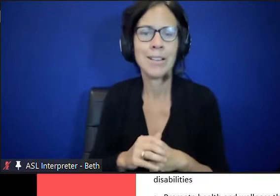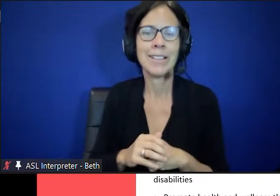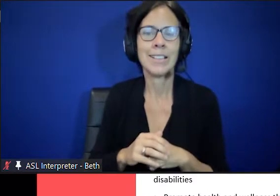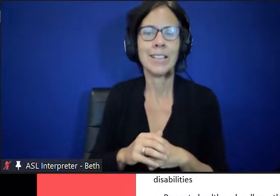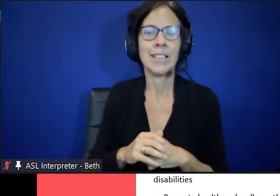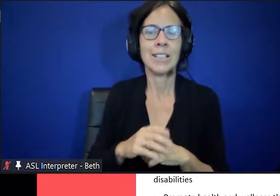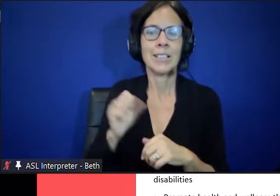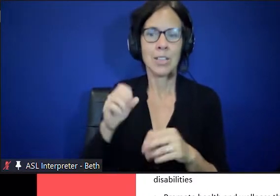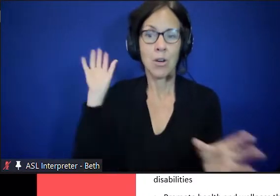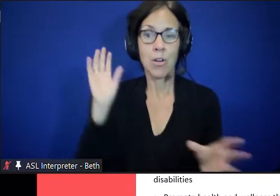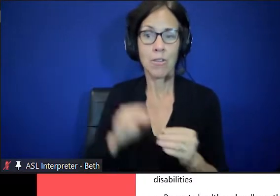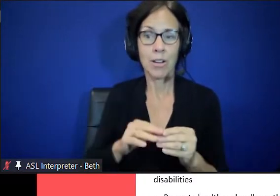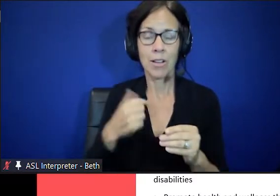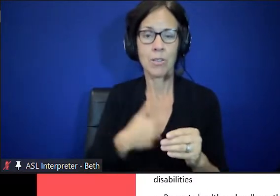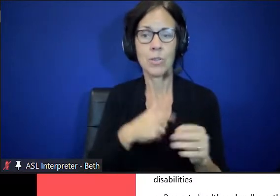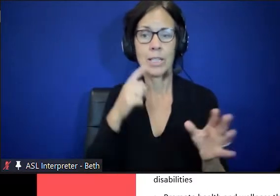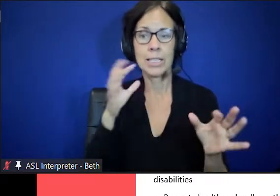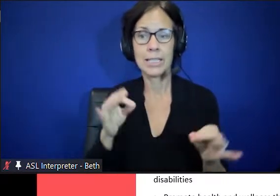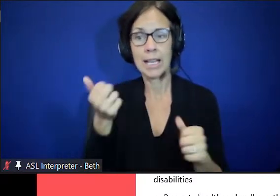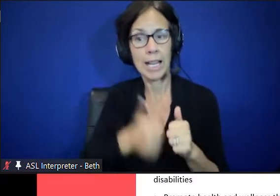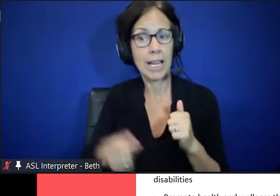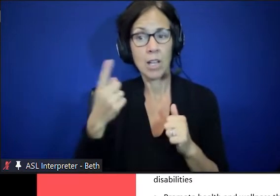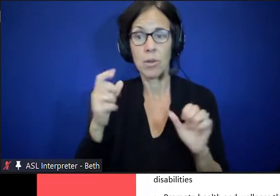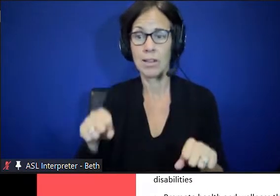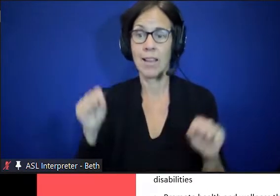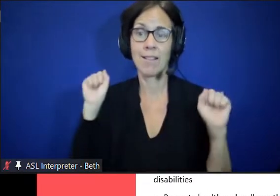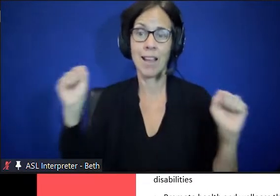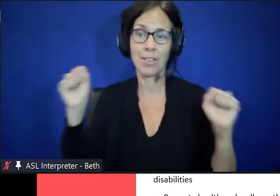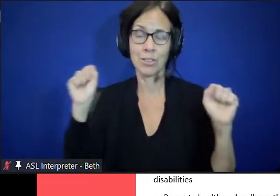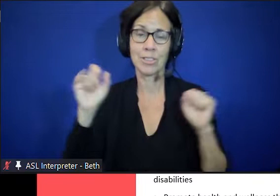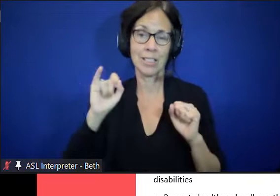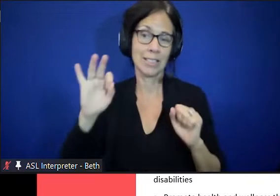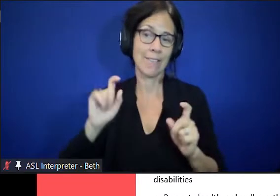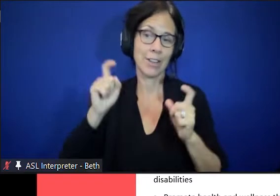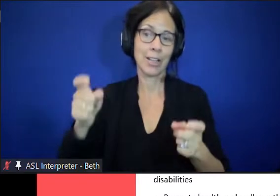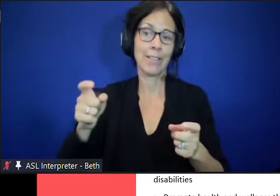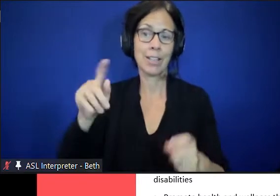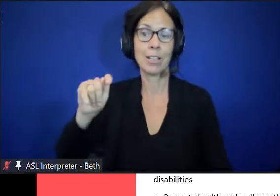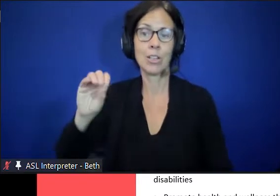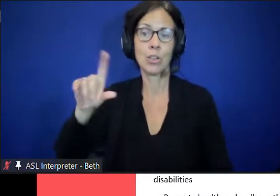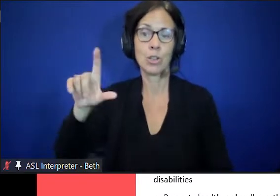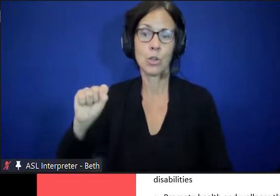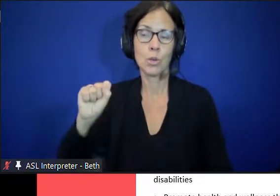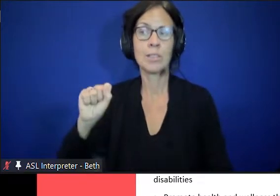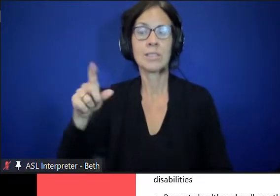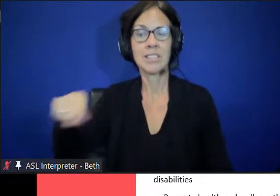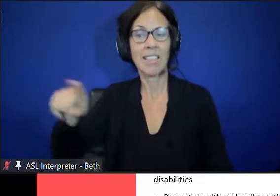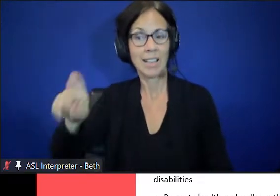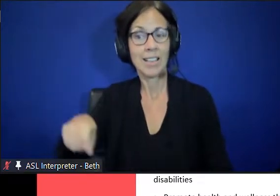So overall, we decided that anyone can exercise when they are given the tools that they